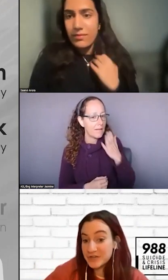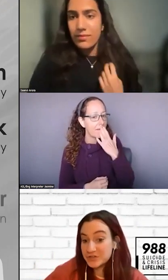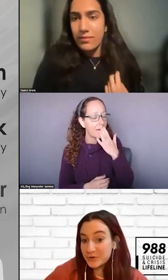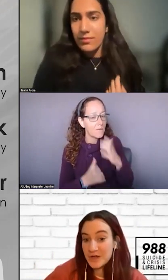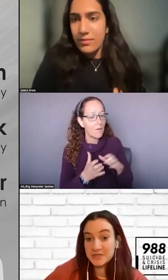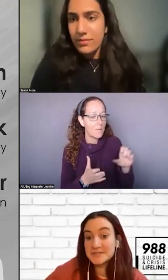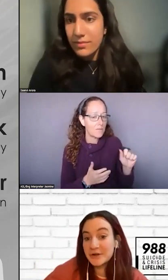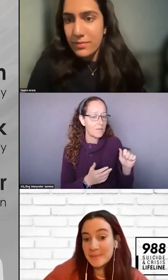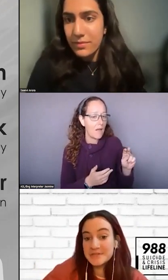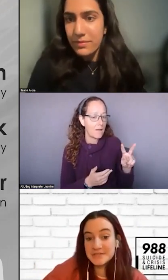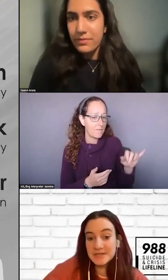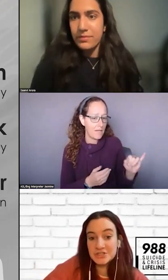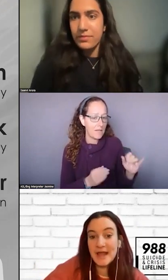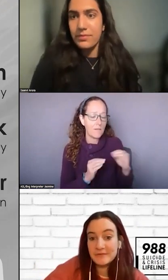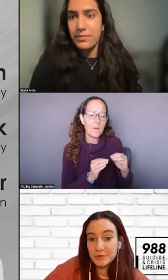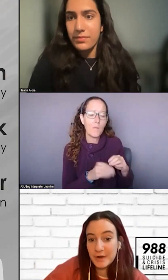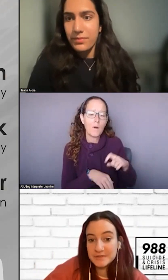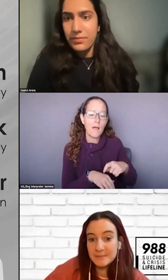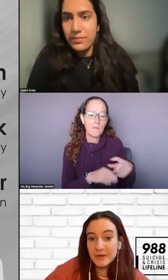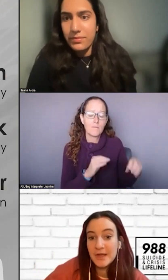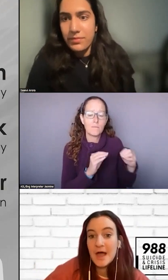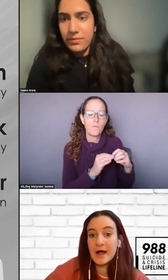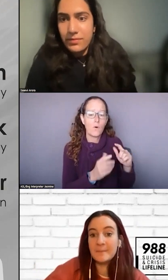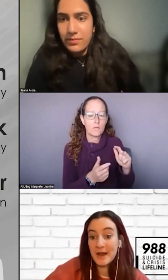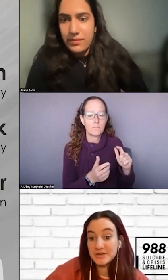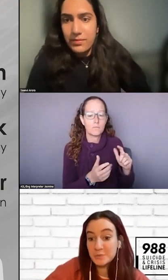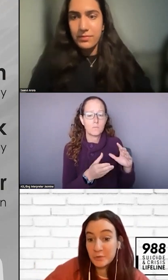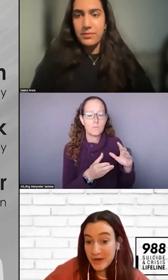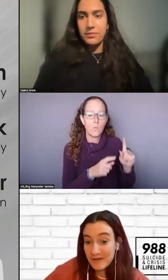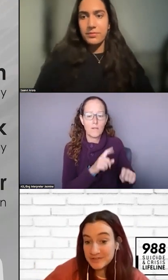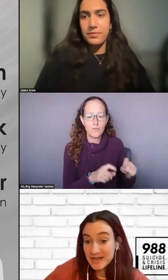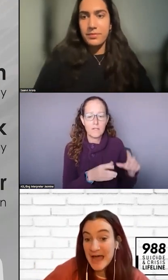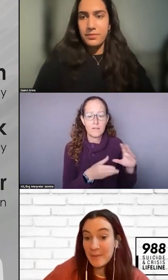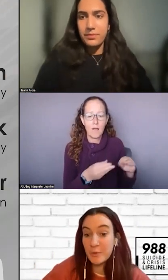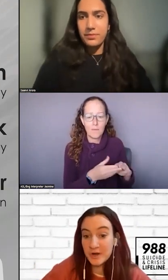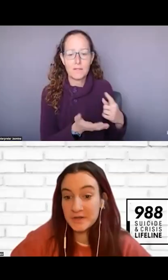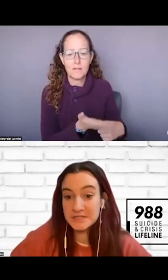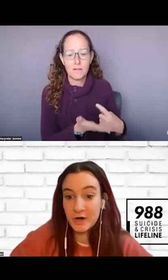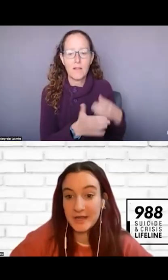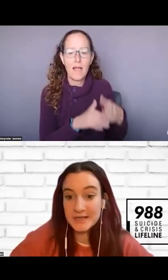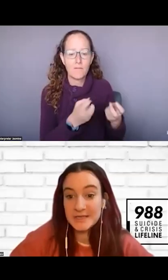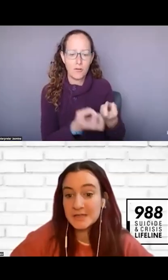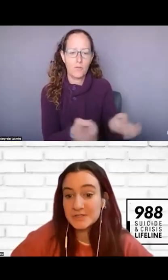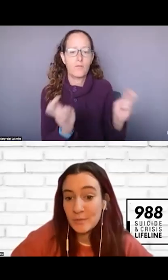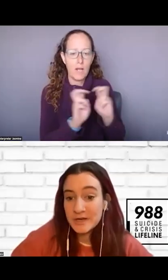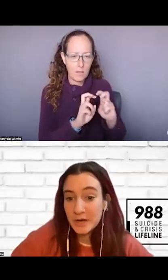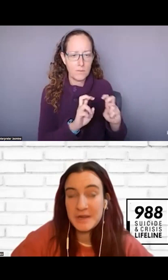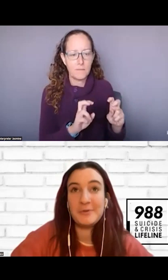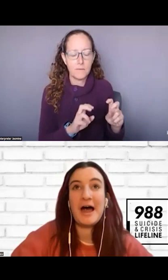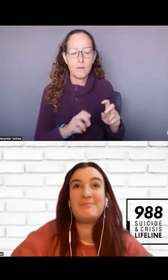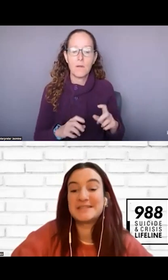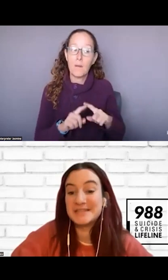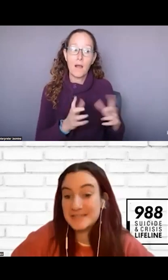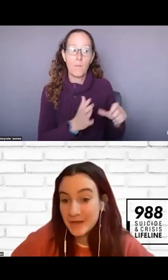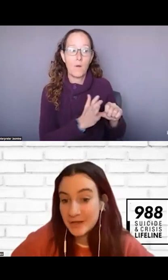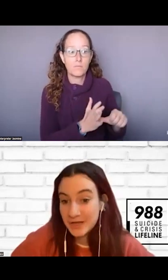for additional questions and comments and discussion after the roundtable. But I just want to reemphasize how important this work is. So many young people